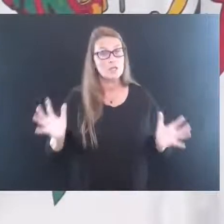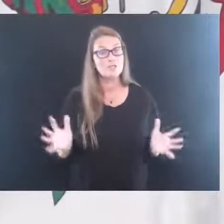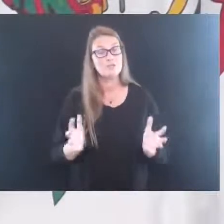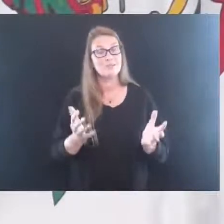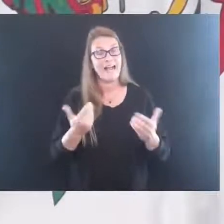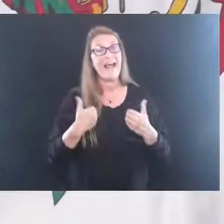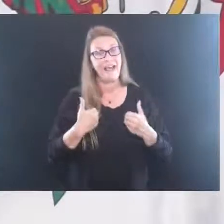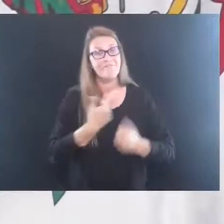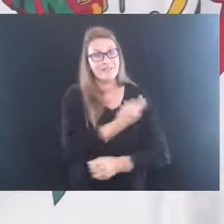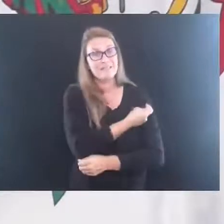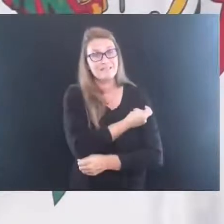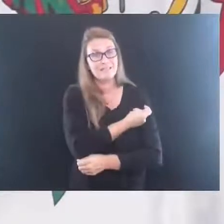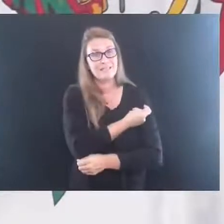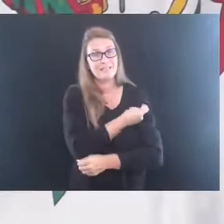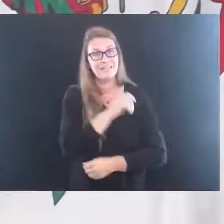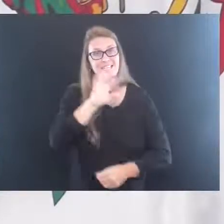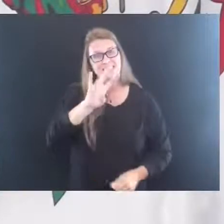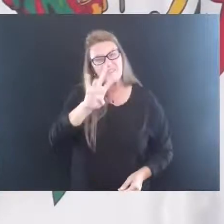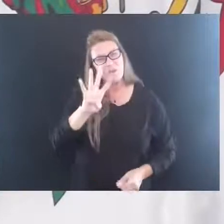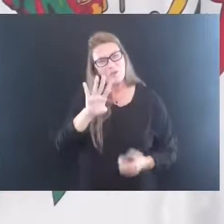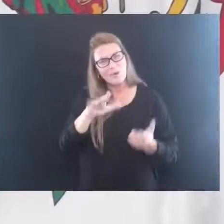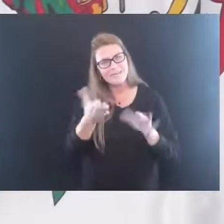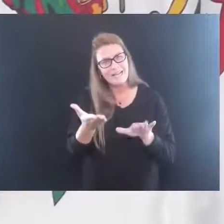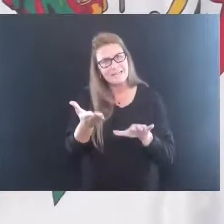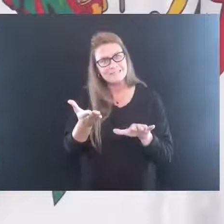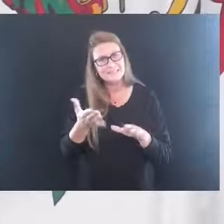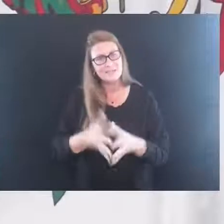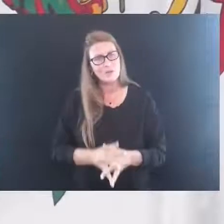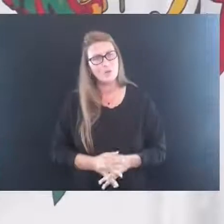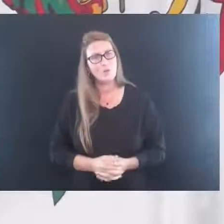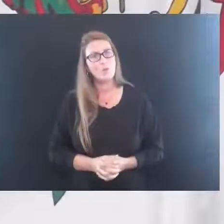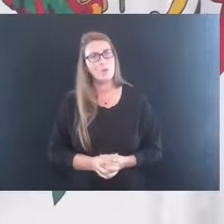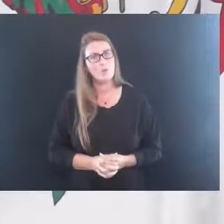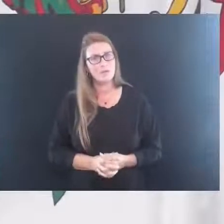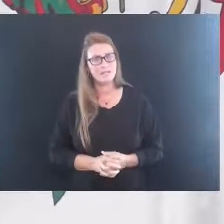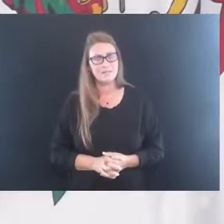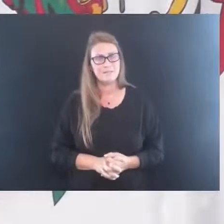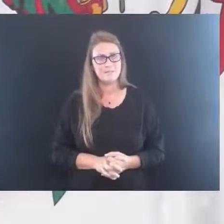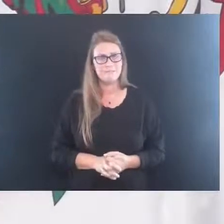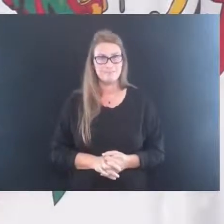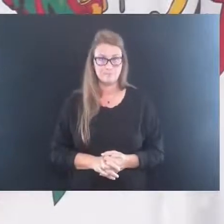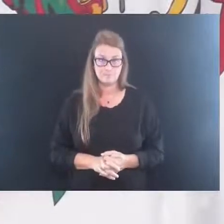vaccinated. 74 deaths. The